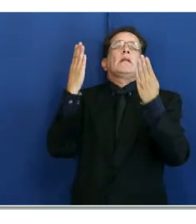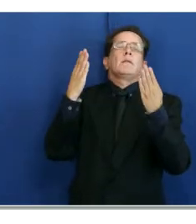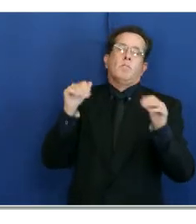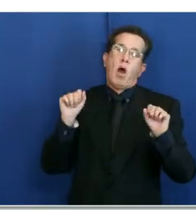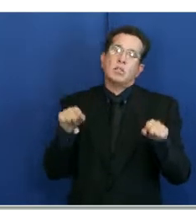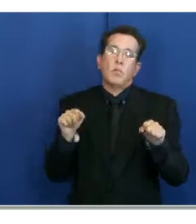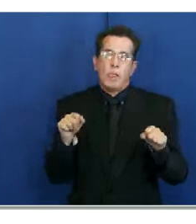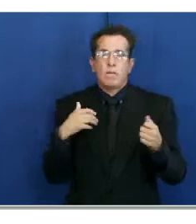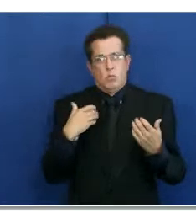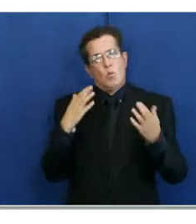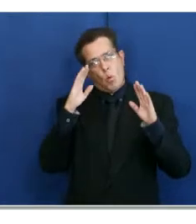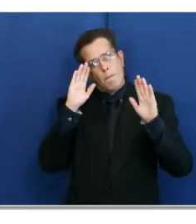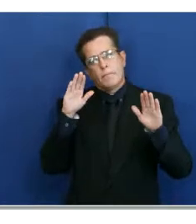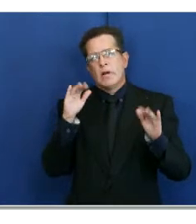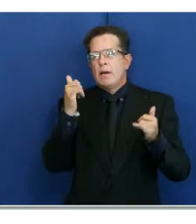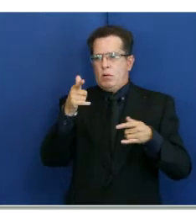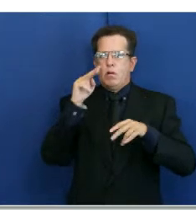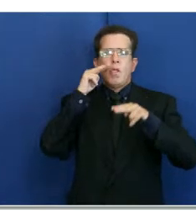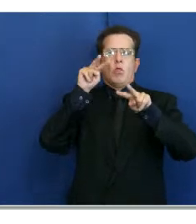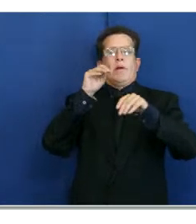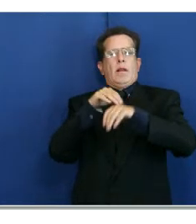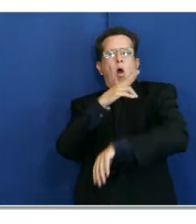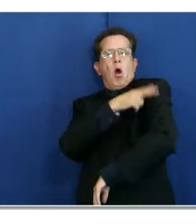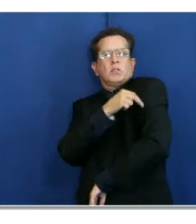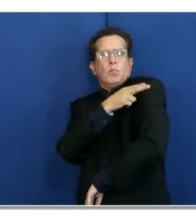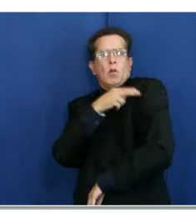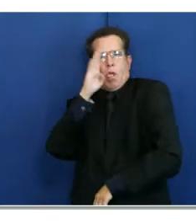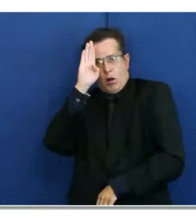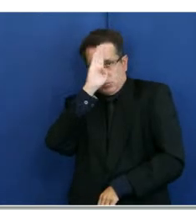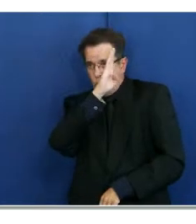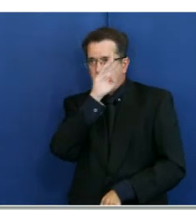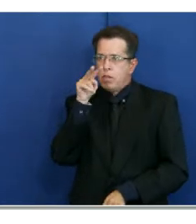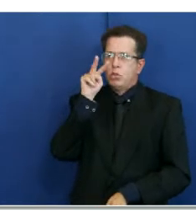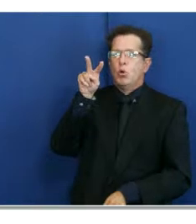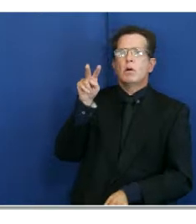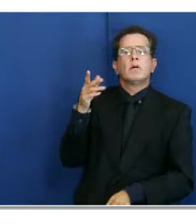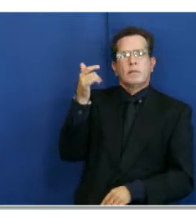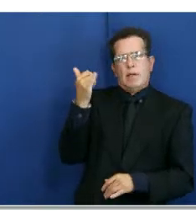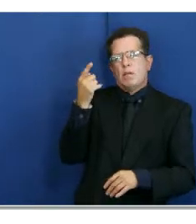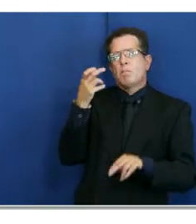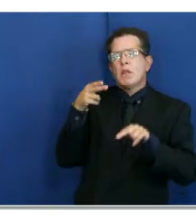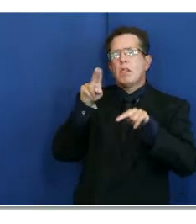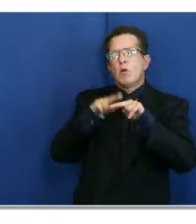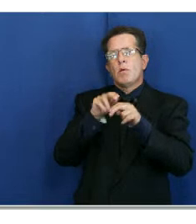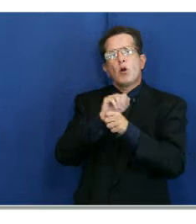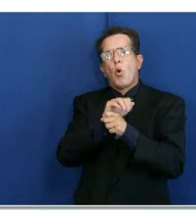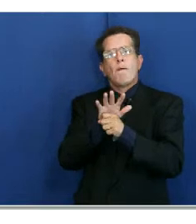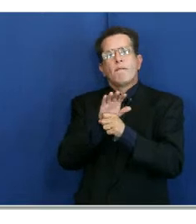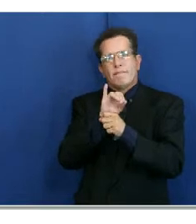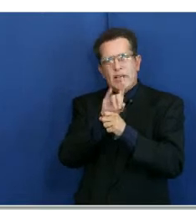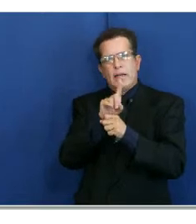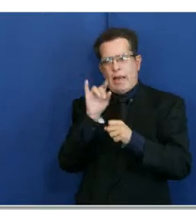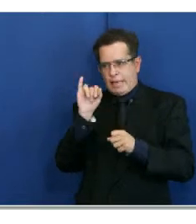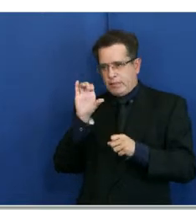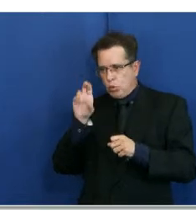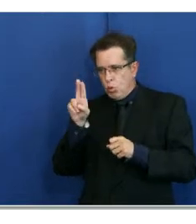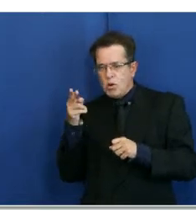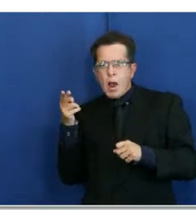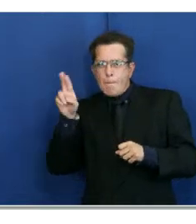Daily hospital census, are you looking at reasonably flat yesterday to today? Slight uptick in COVID-related ICUs, slight uptick